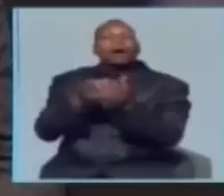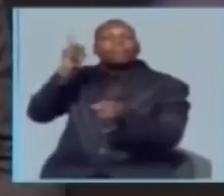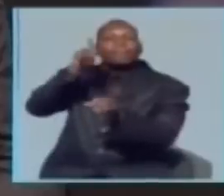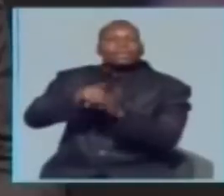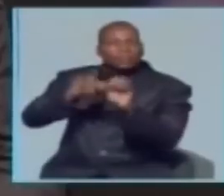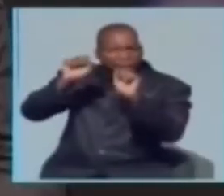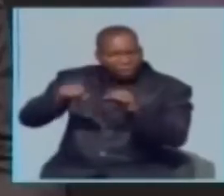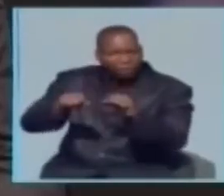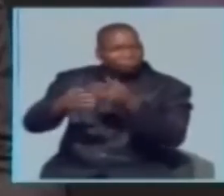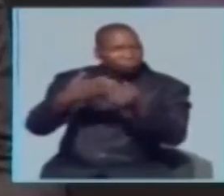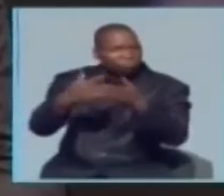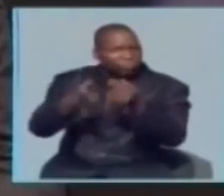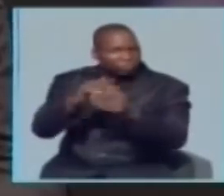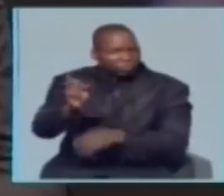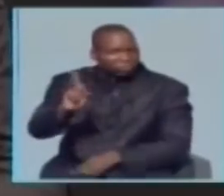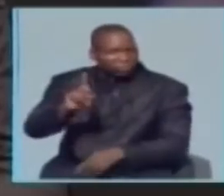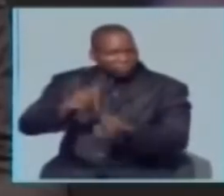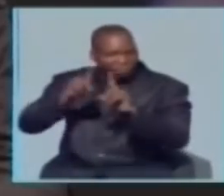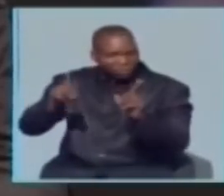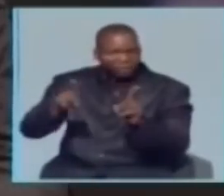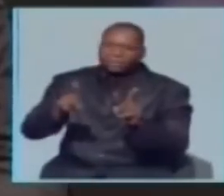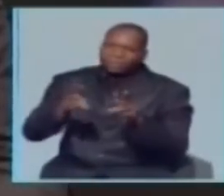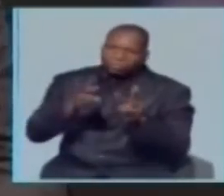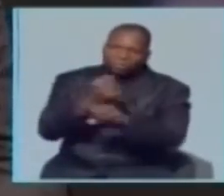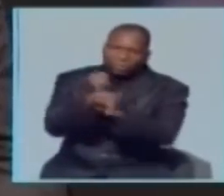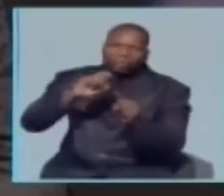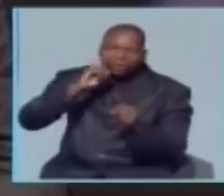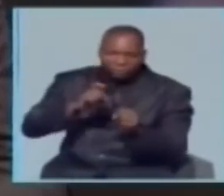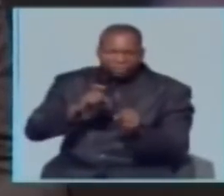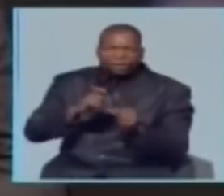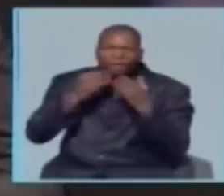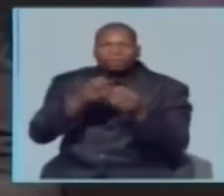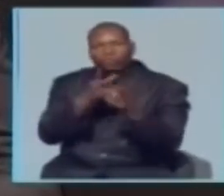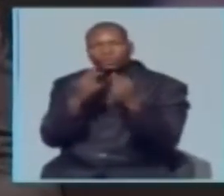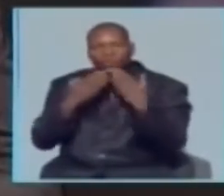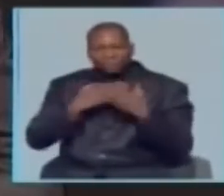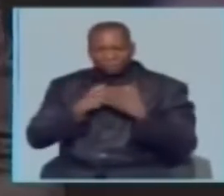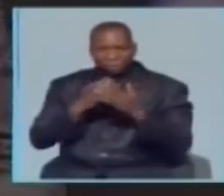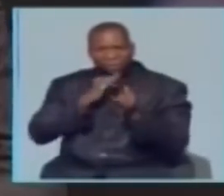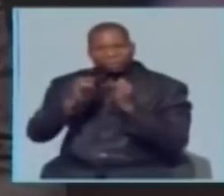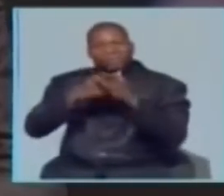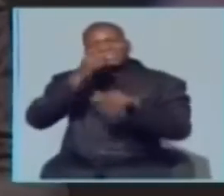It's not going to be easy, but solutions have to be found. I'm Franklin Tembo Jr. Thanks for watching Sunday Interview. Until next time.